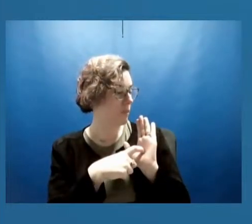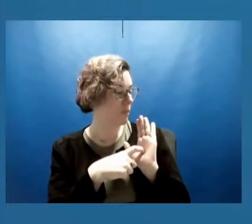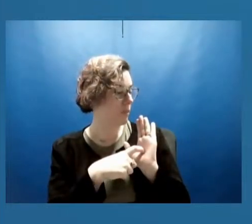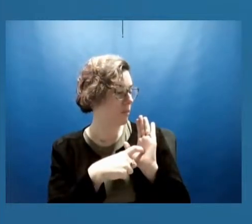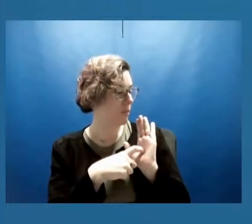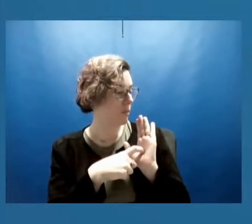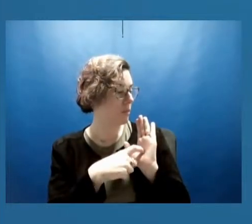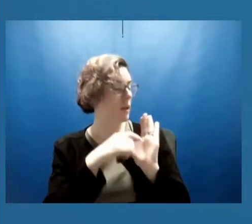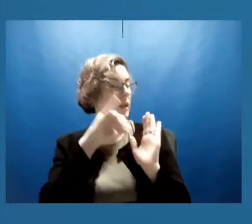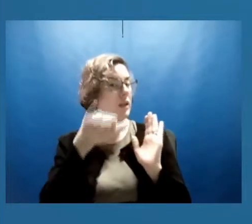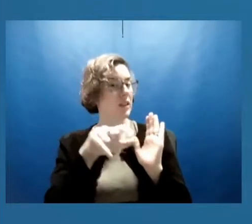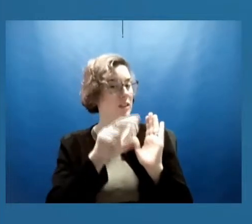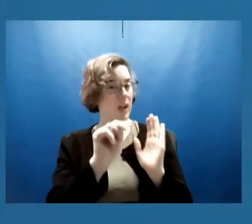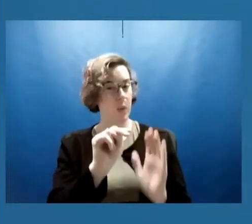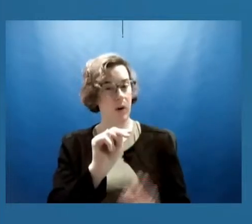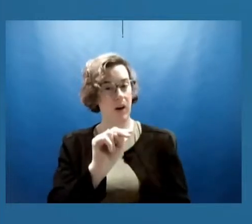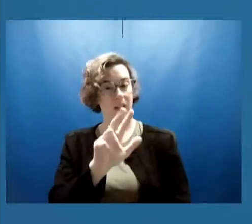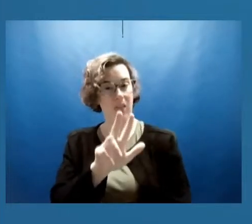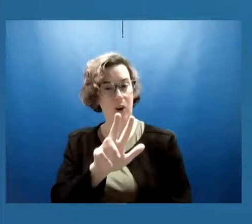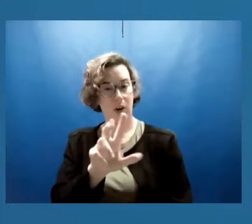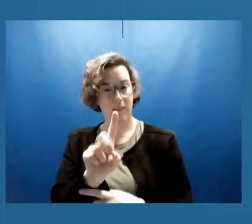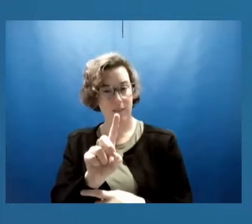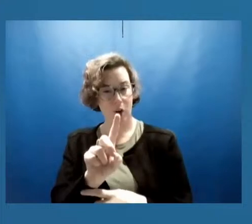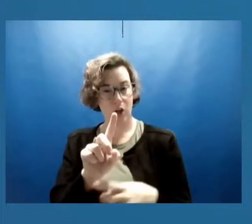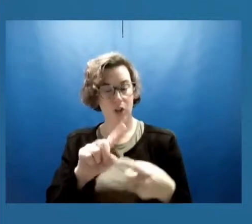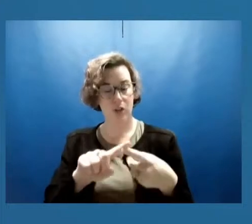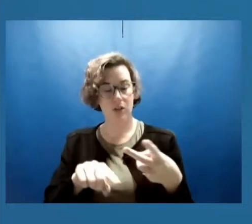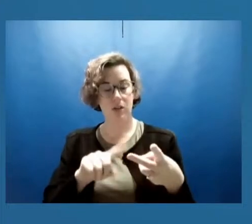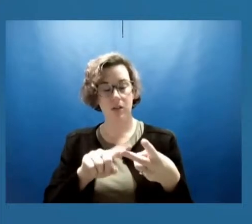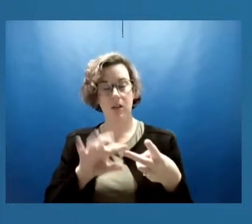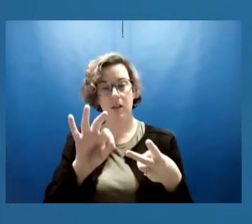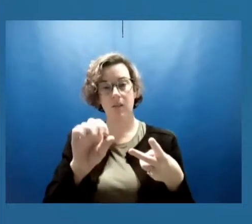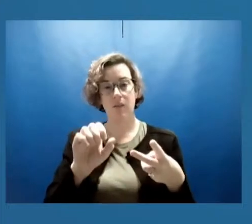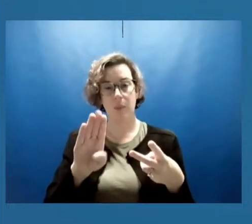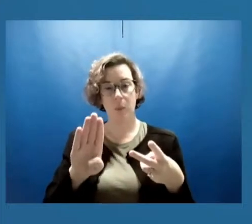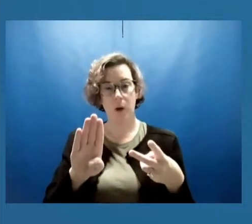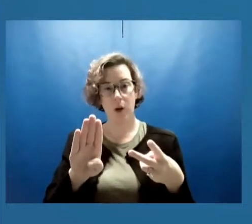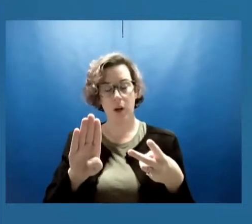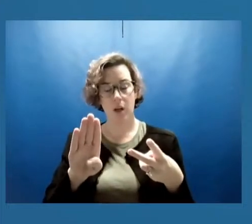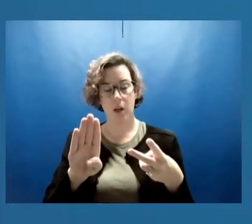January 31st, February